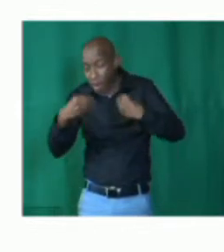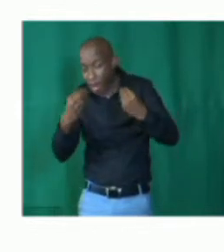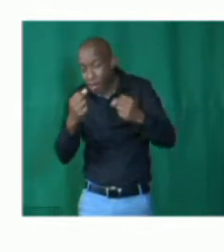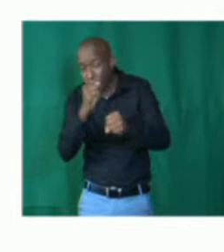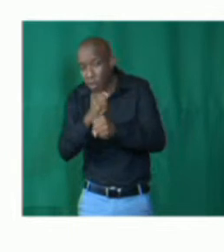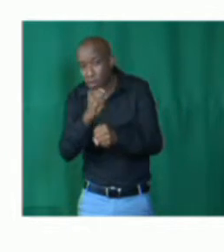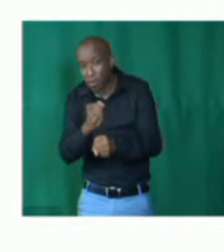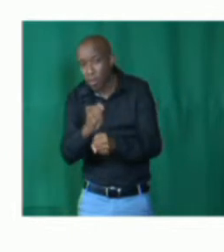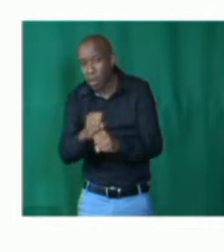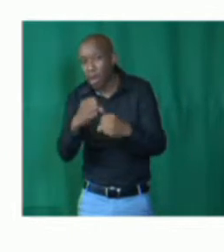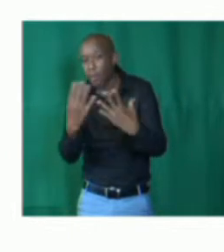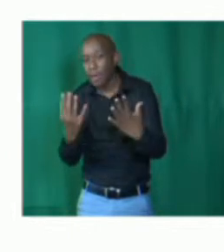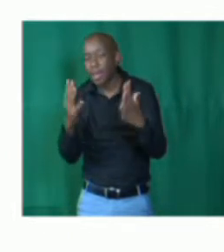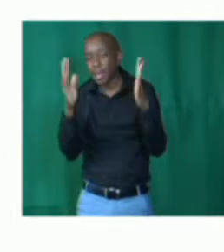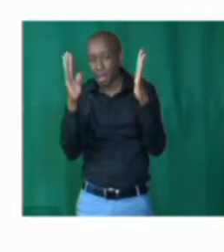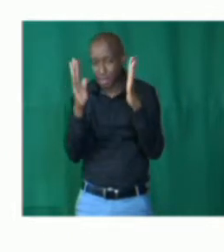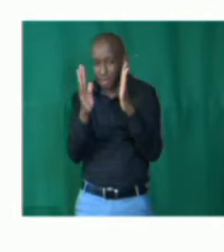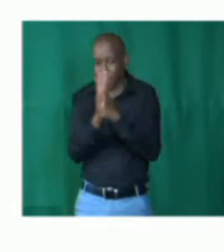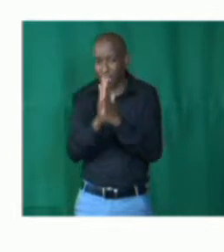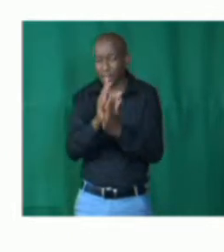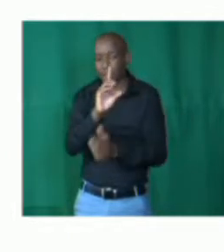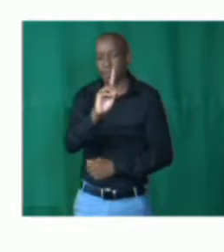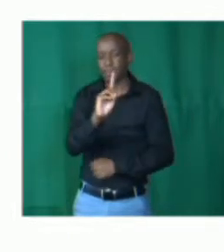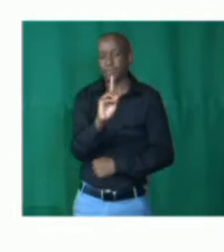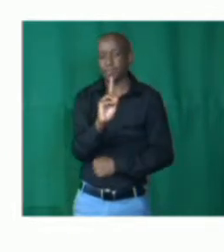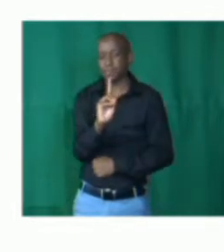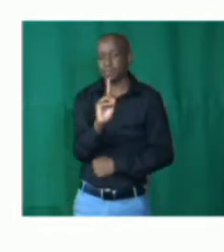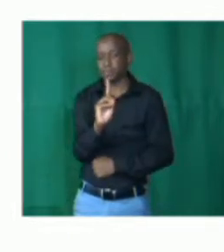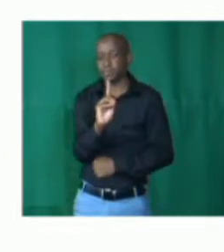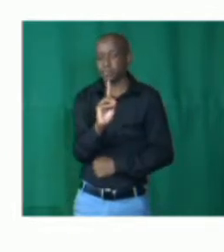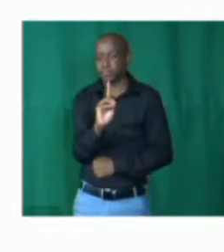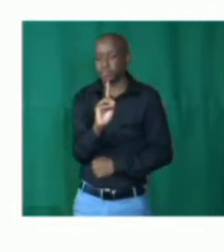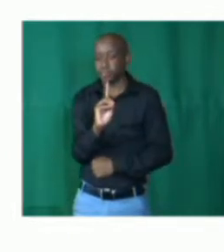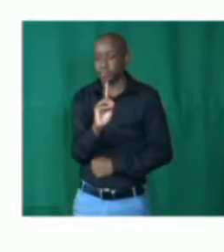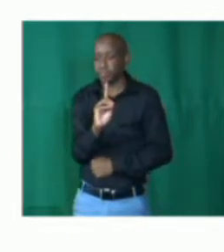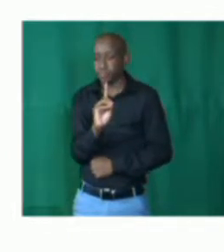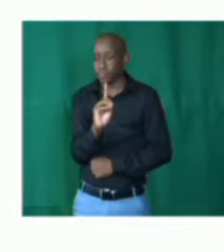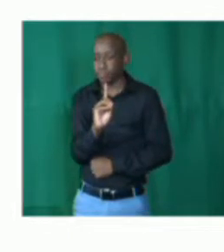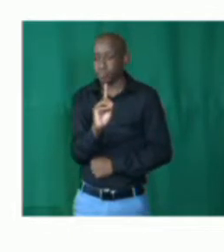between the 2 points as 10. Okay.